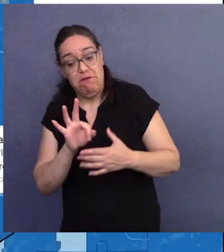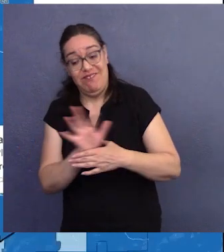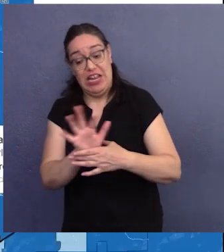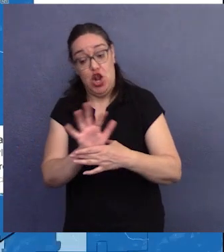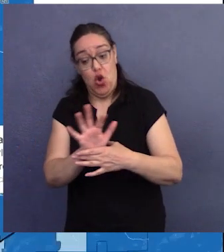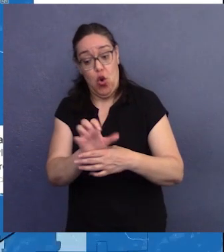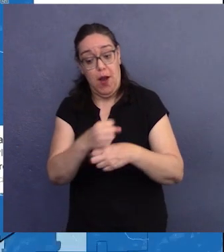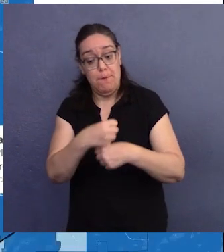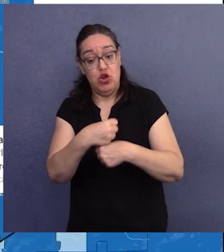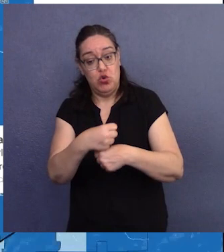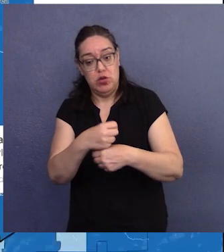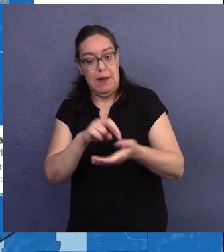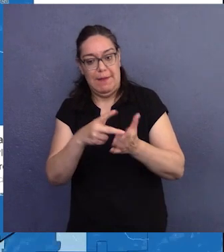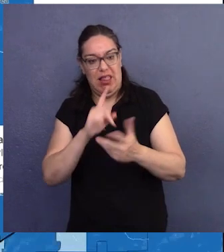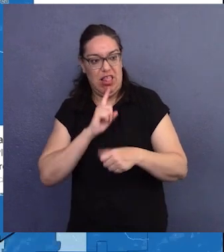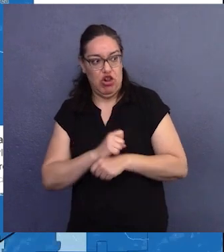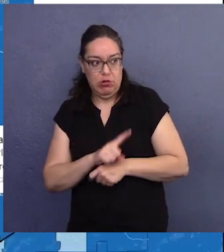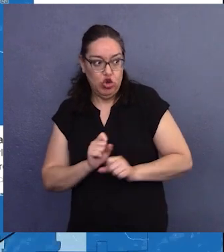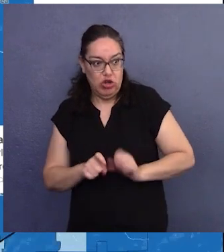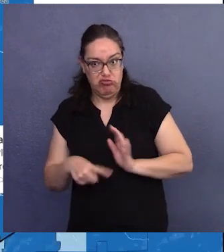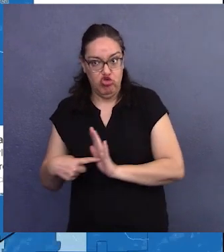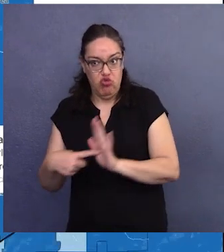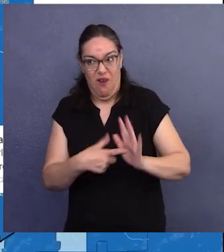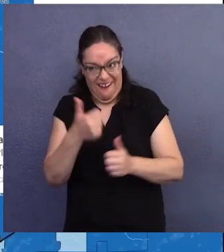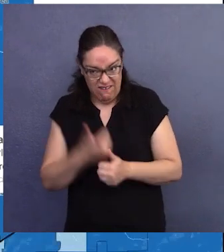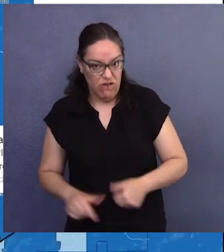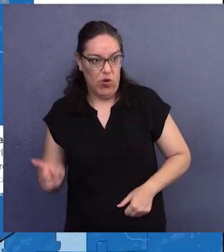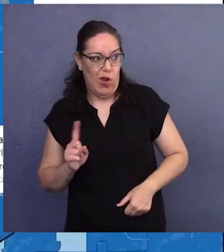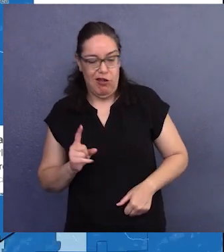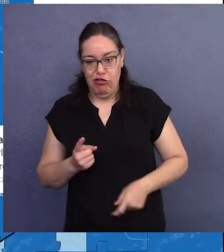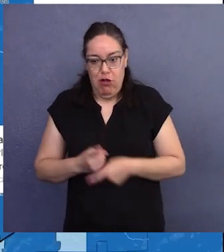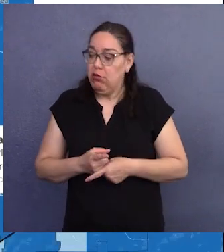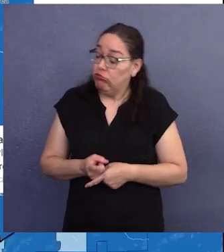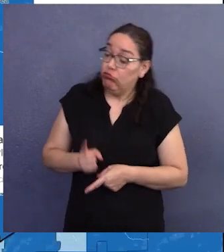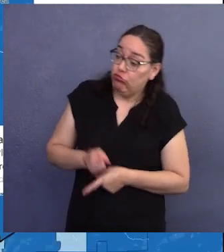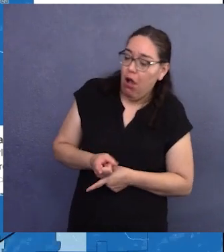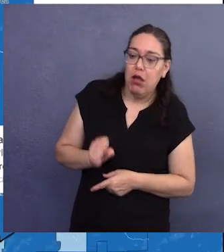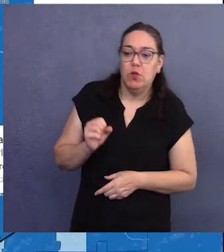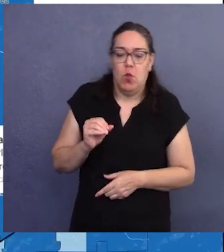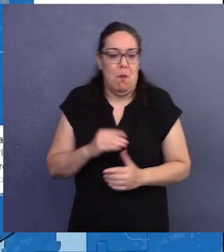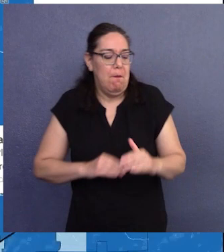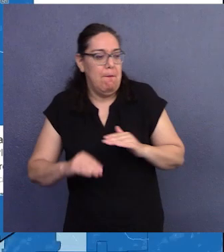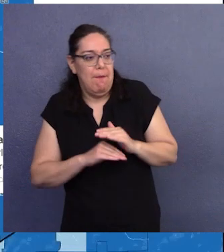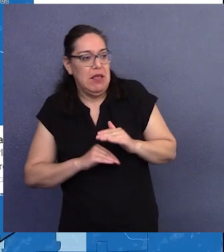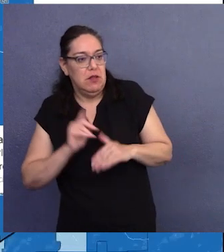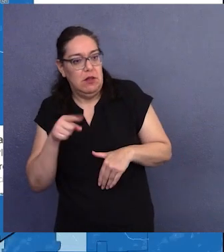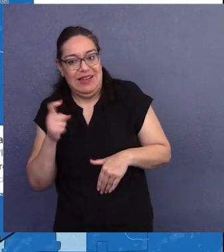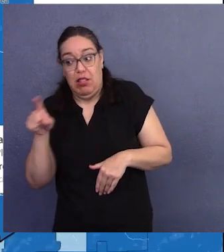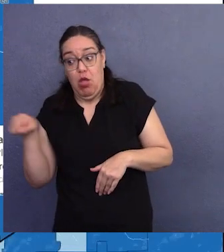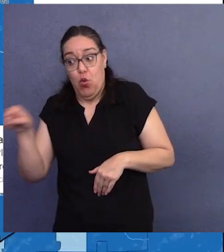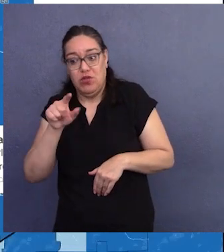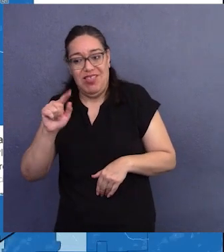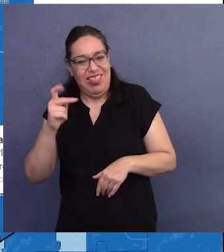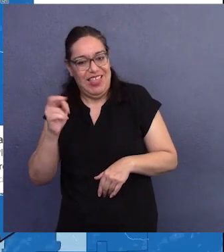produced, then it can be shown like literally everywhere, right? Right. So like basically all we need is like for the theaters within the